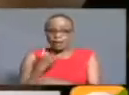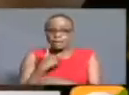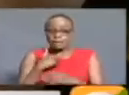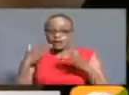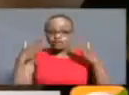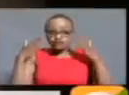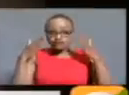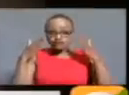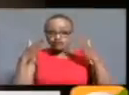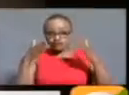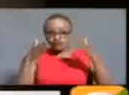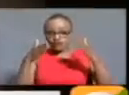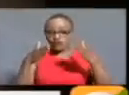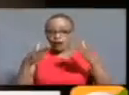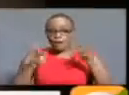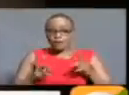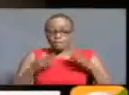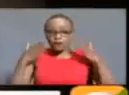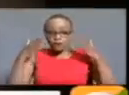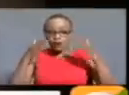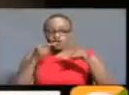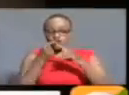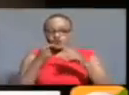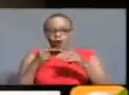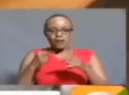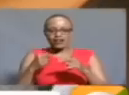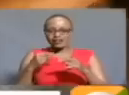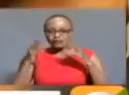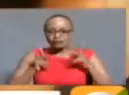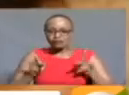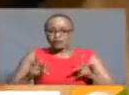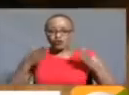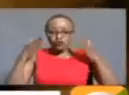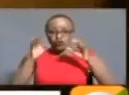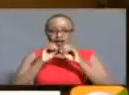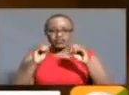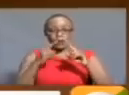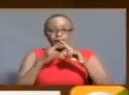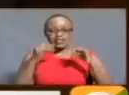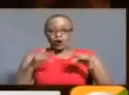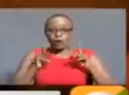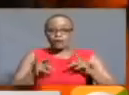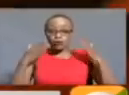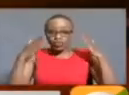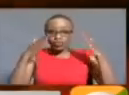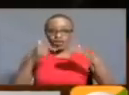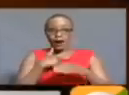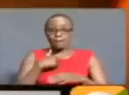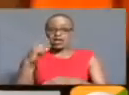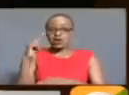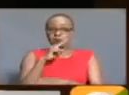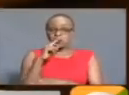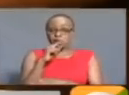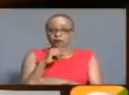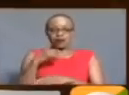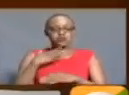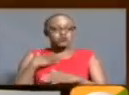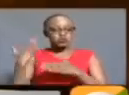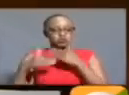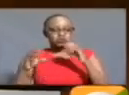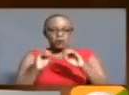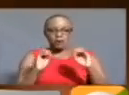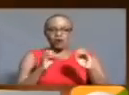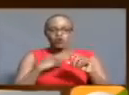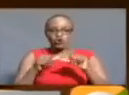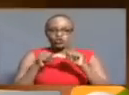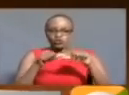attention span go from nothing to, whoa, it's crazy. I don't think I want to stop it. I